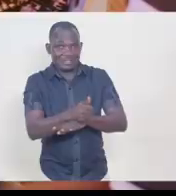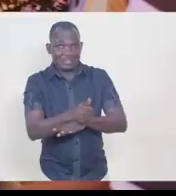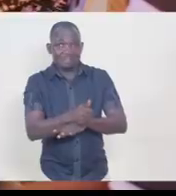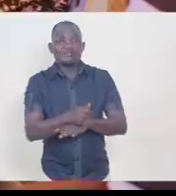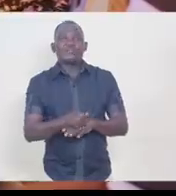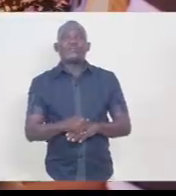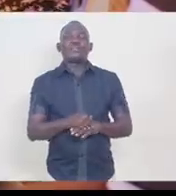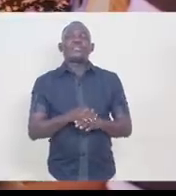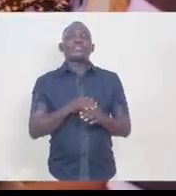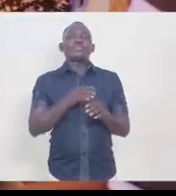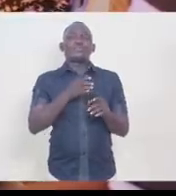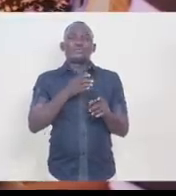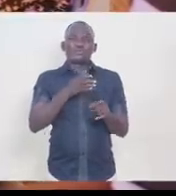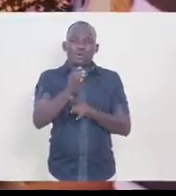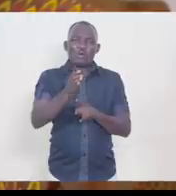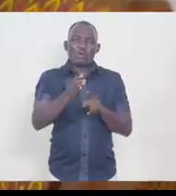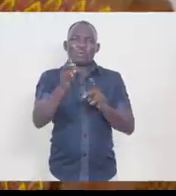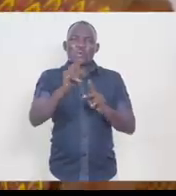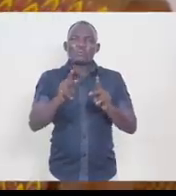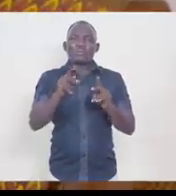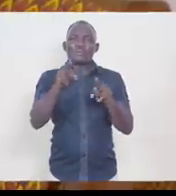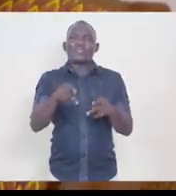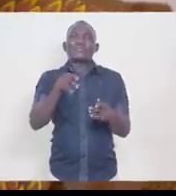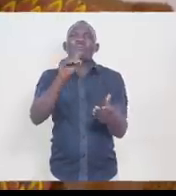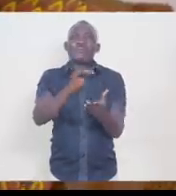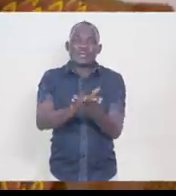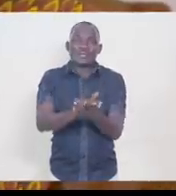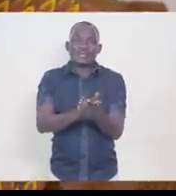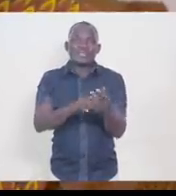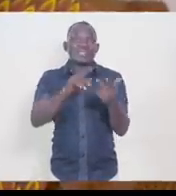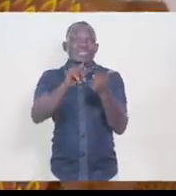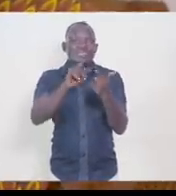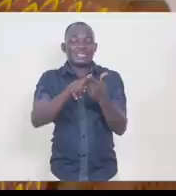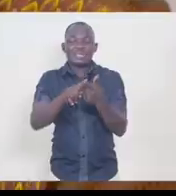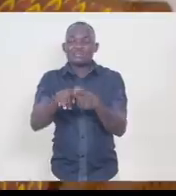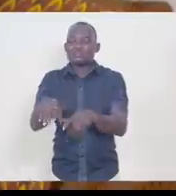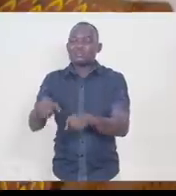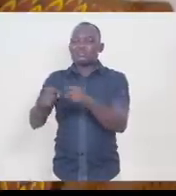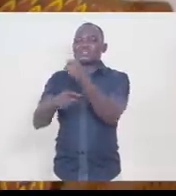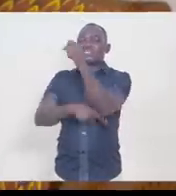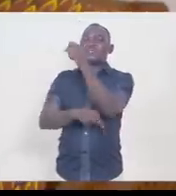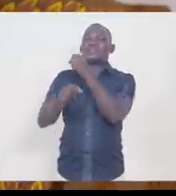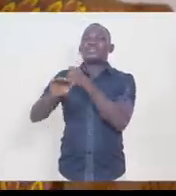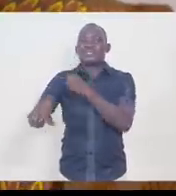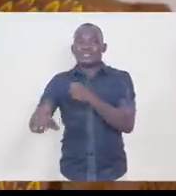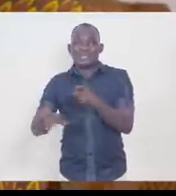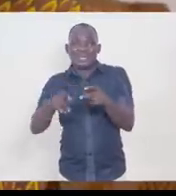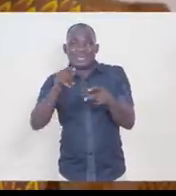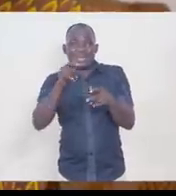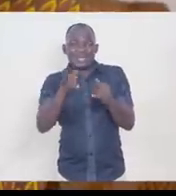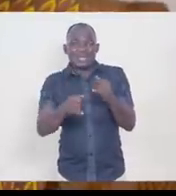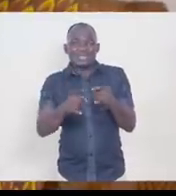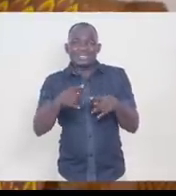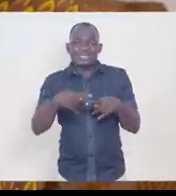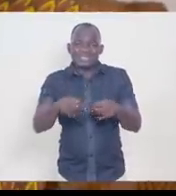is for compulsion of marriage. The second is for child trafficking. And the last is for attempted